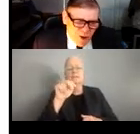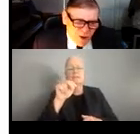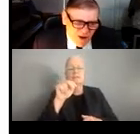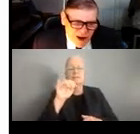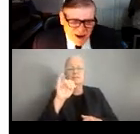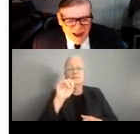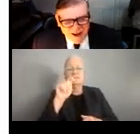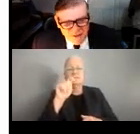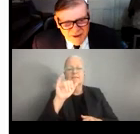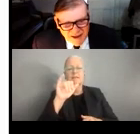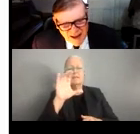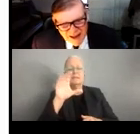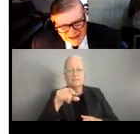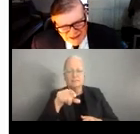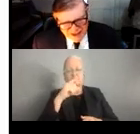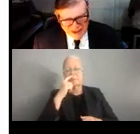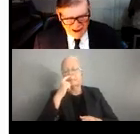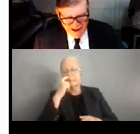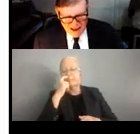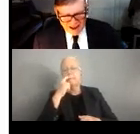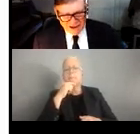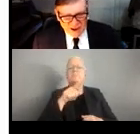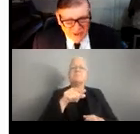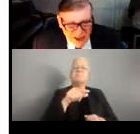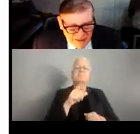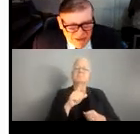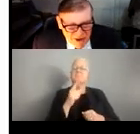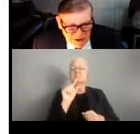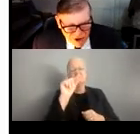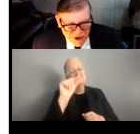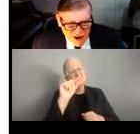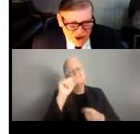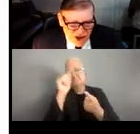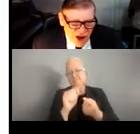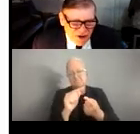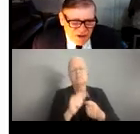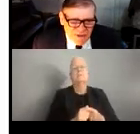very small, very little economic activity going on there. But